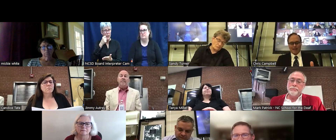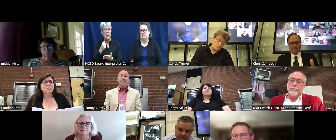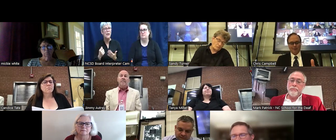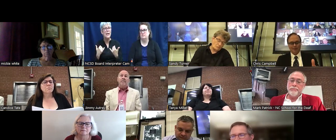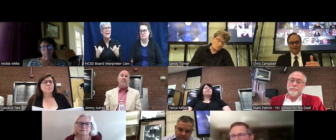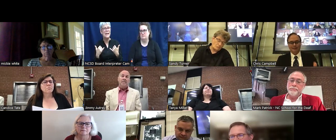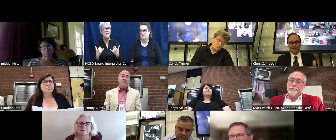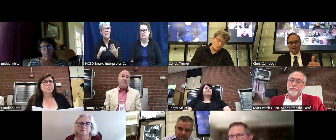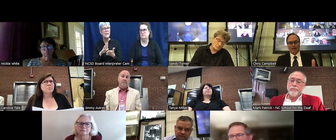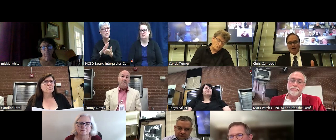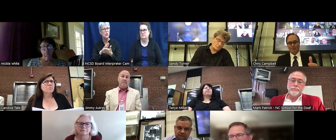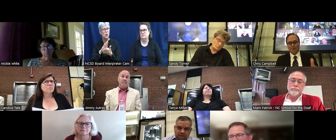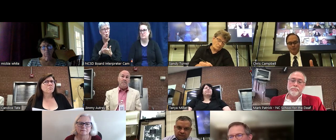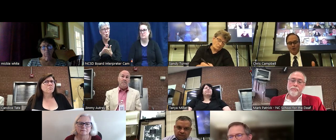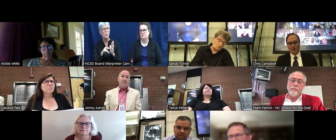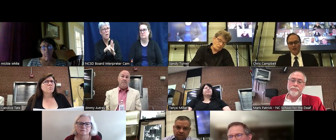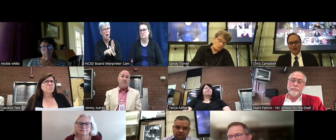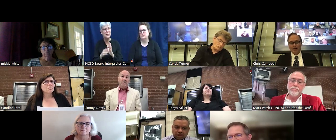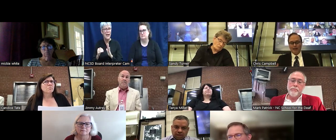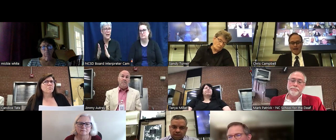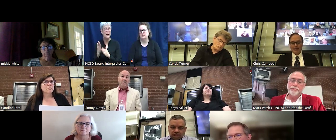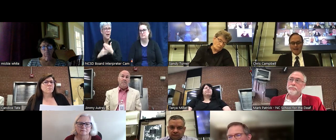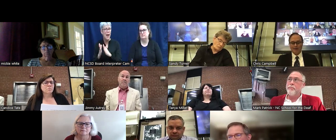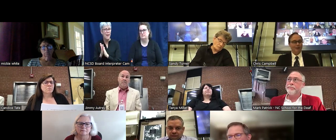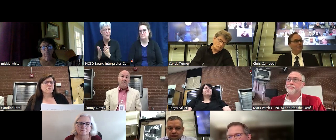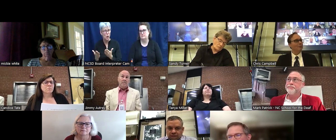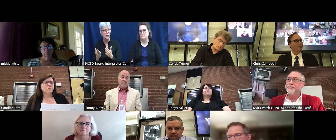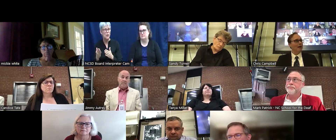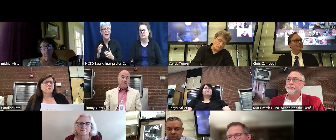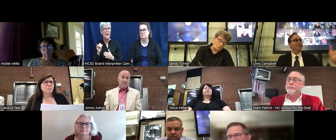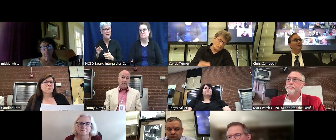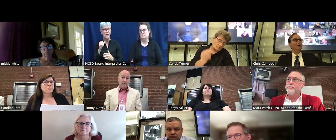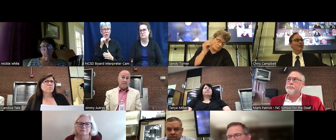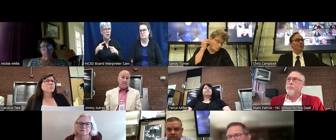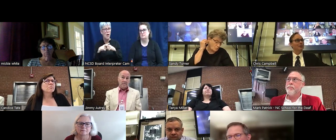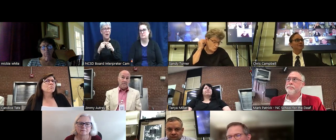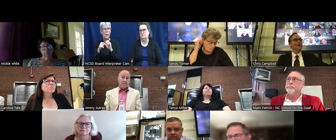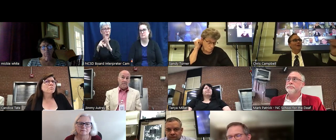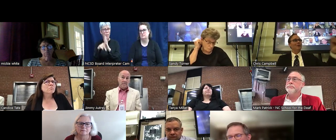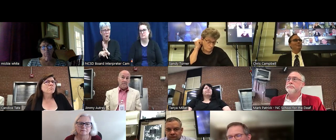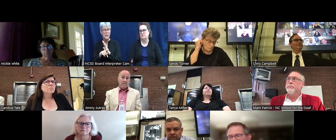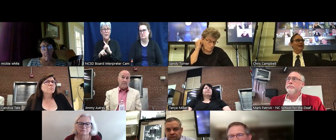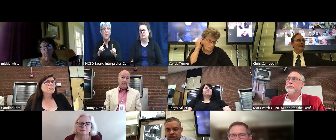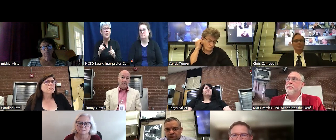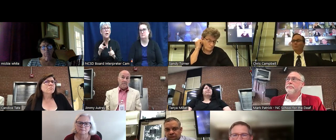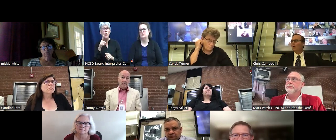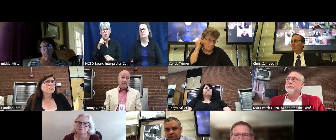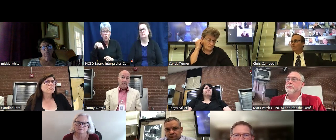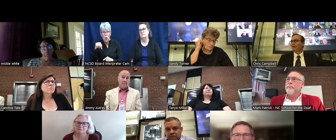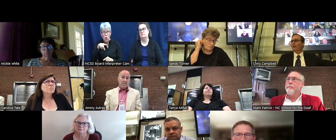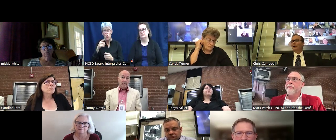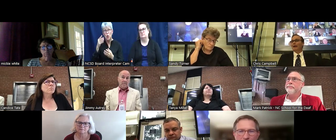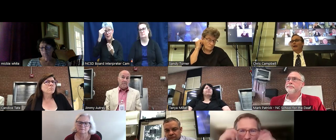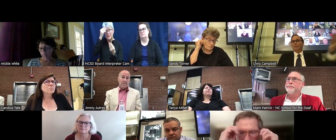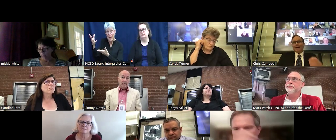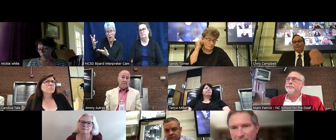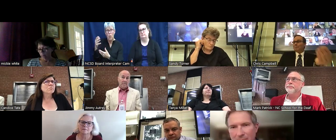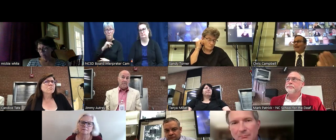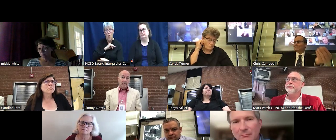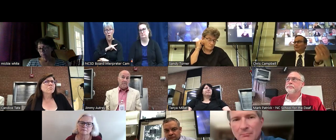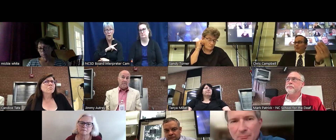and handbooks consistent with applicable law and not in conflict with board policy. So in other words, you would be saying to Mark, if